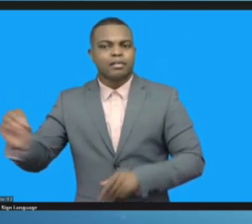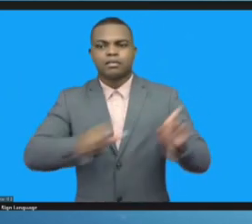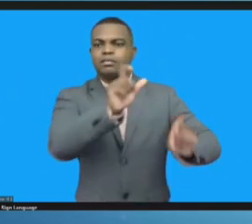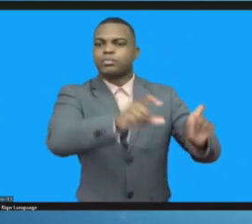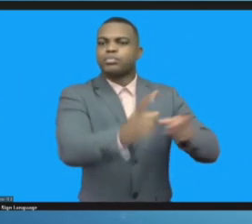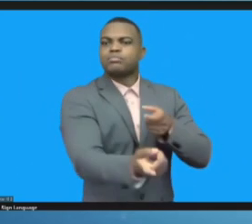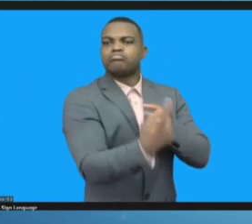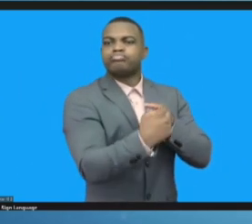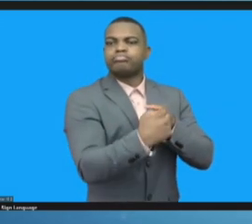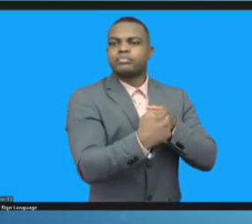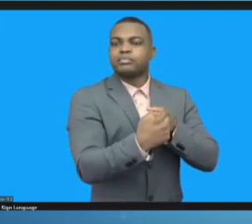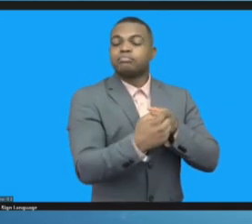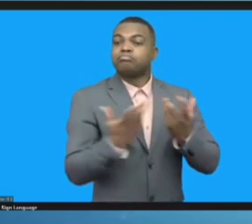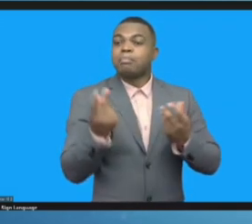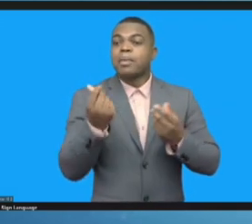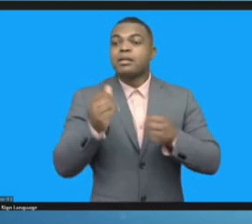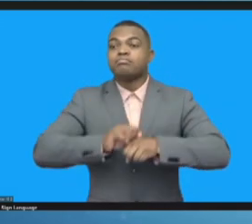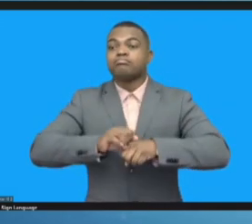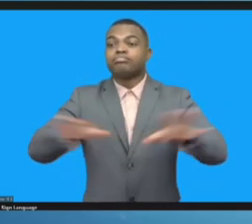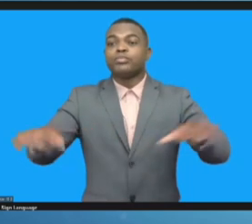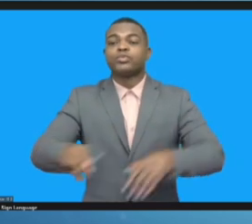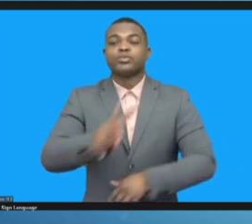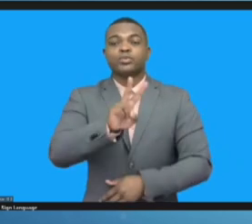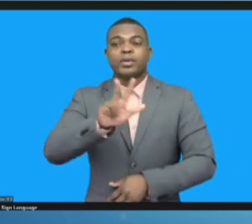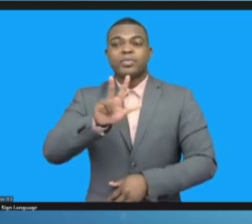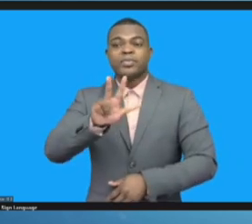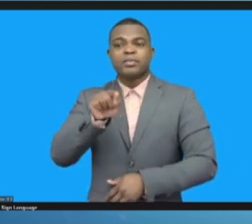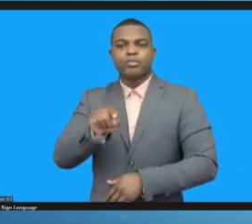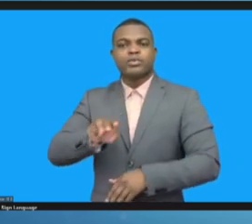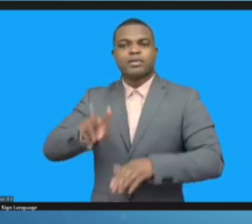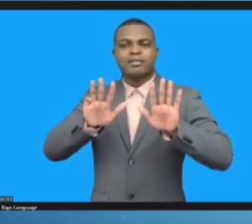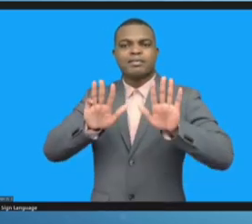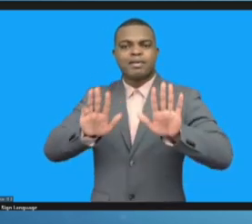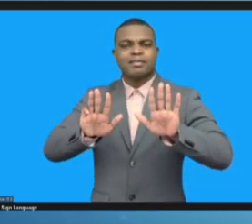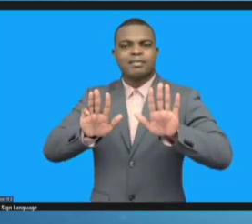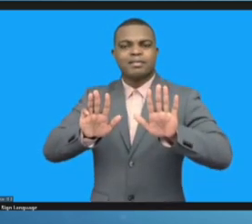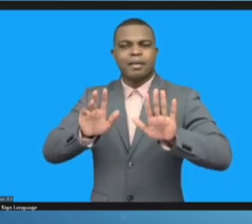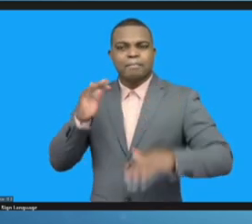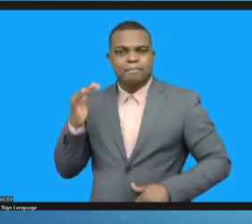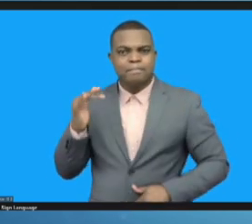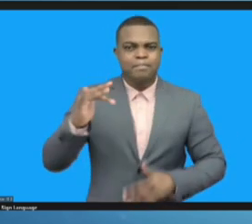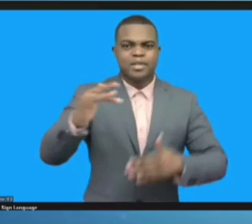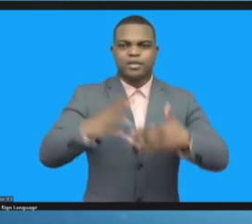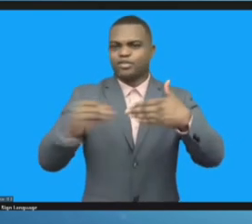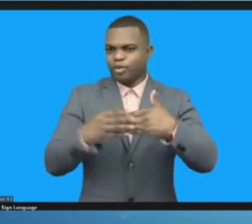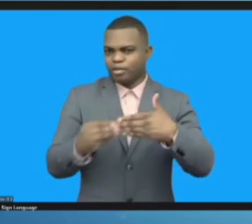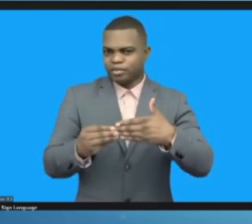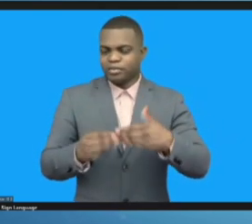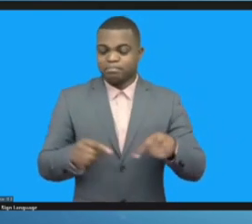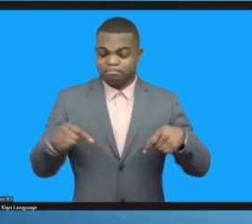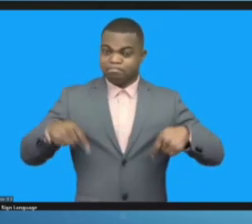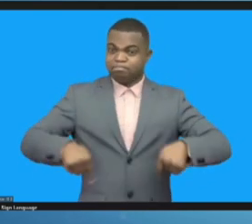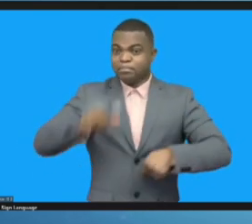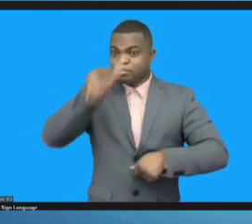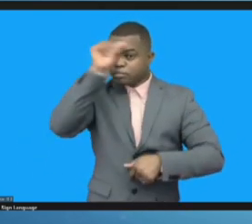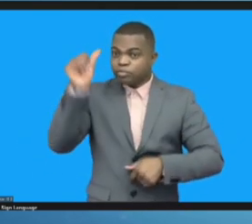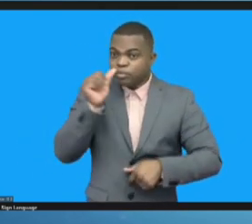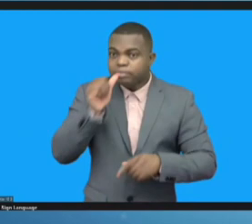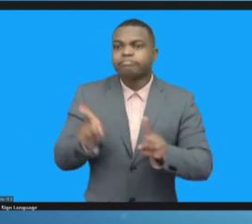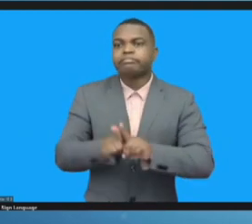Ethiopian Artificial Intelligence Institute, ensuring that artificial intelligence supports socioeconomic programs such as